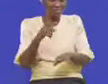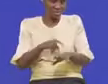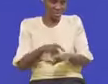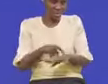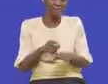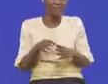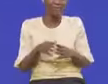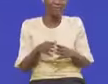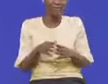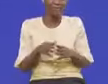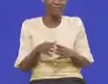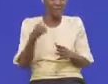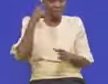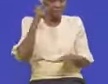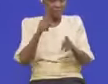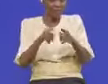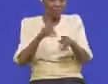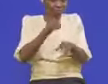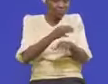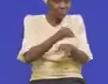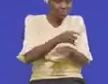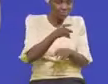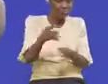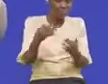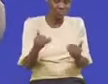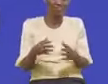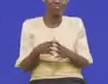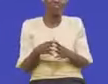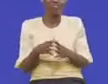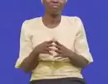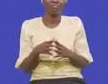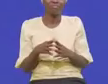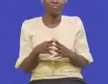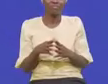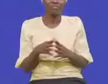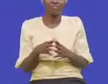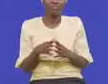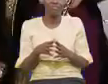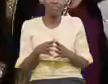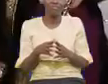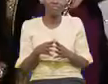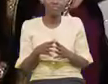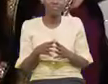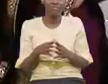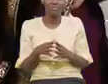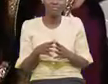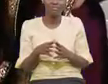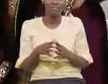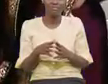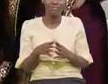vide. For counselors to come there. Benadi, Esike mi senye avo keke